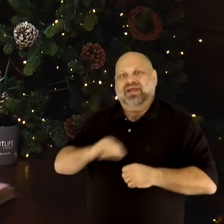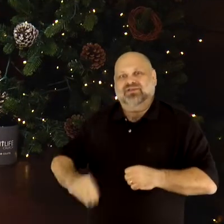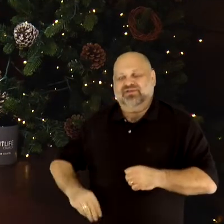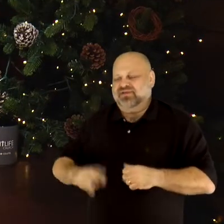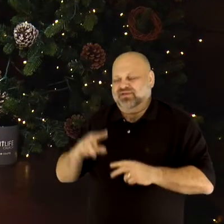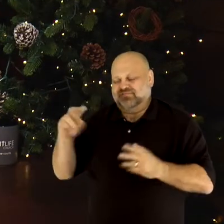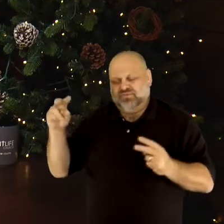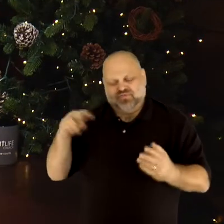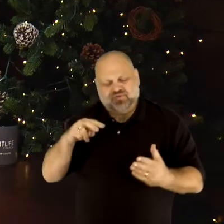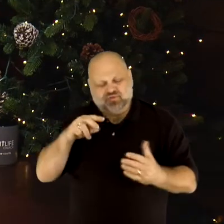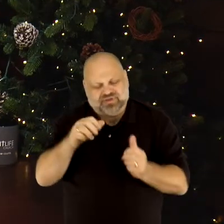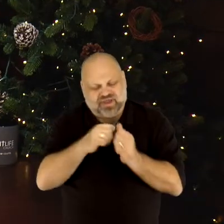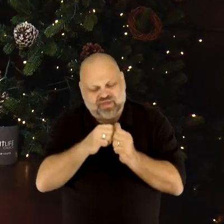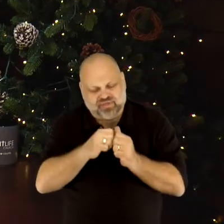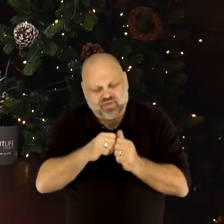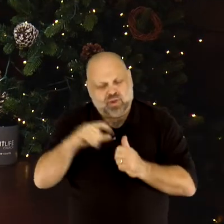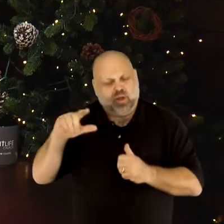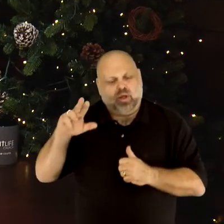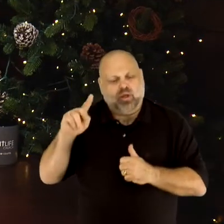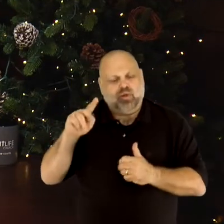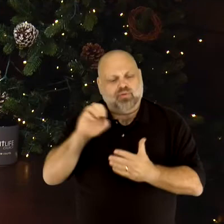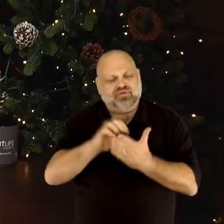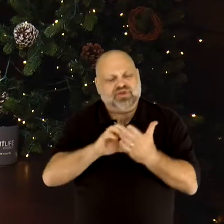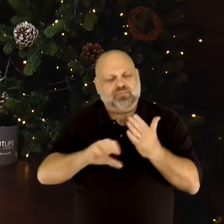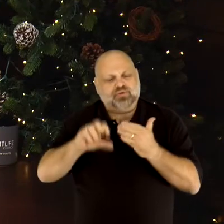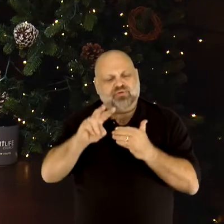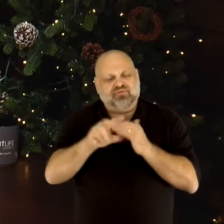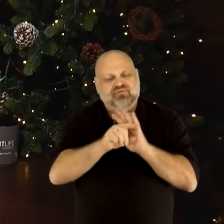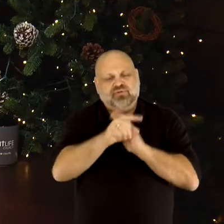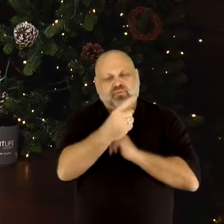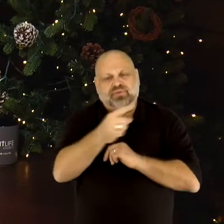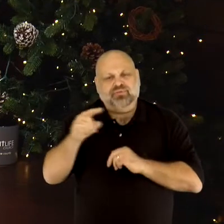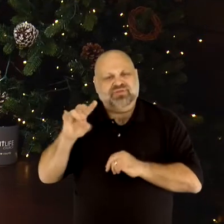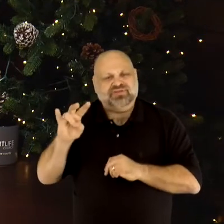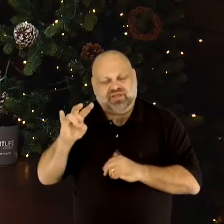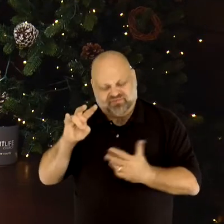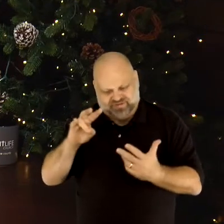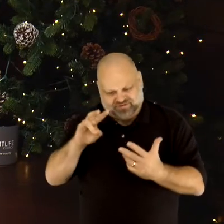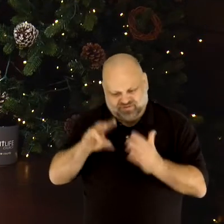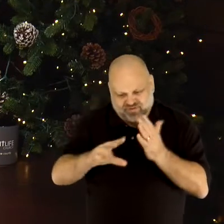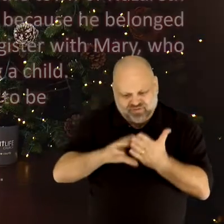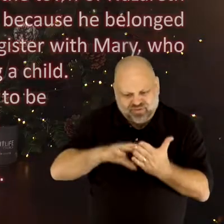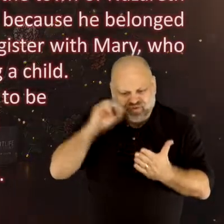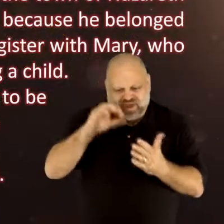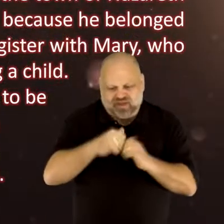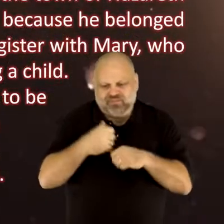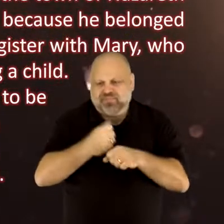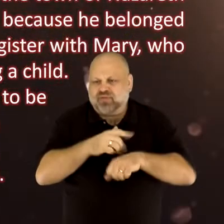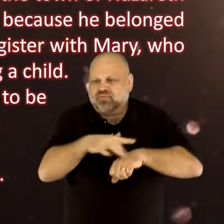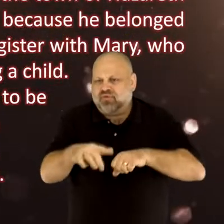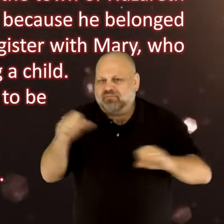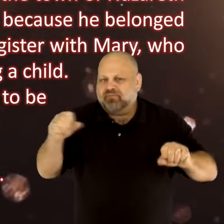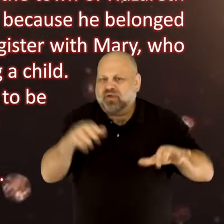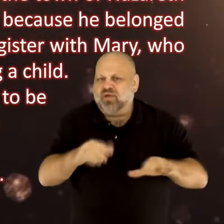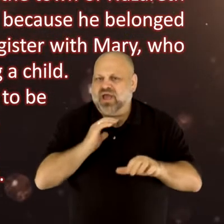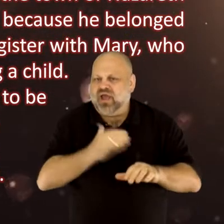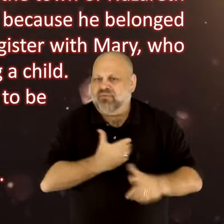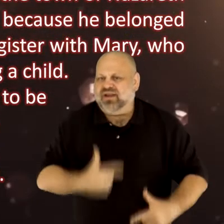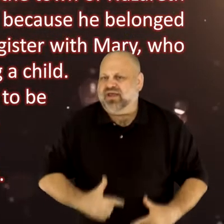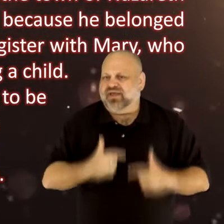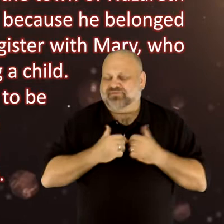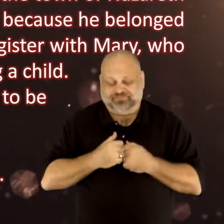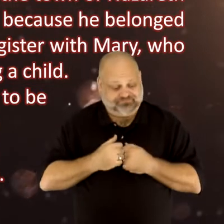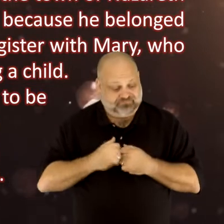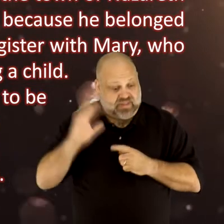2, verses 1 through 7, and discover how to make room for a miracle in our lives. In those days,